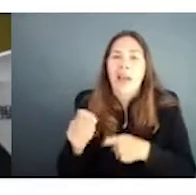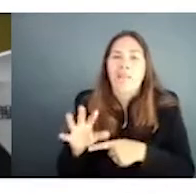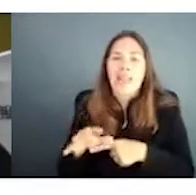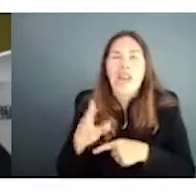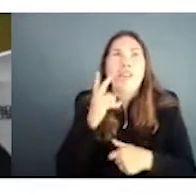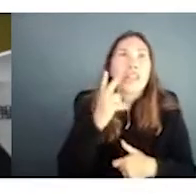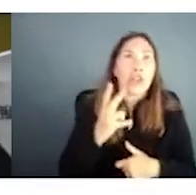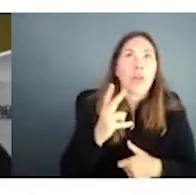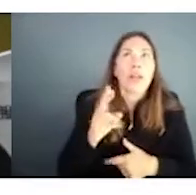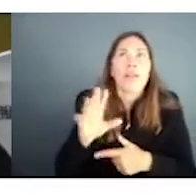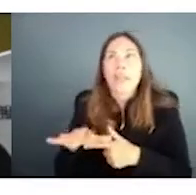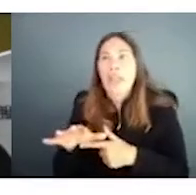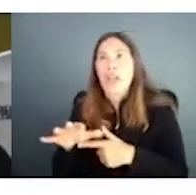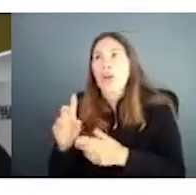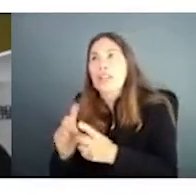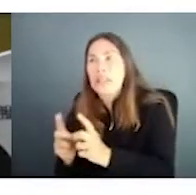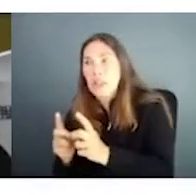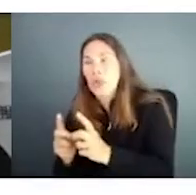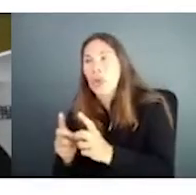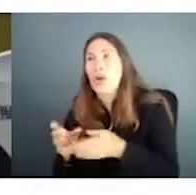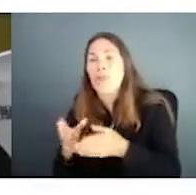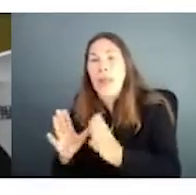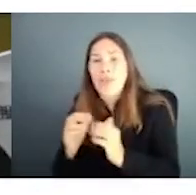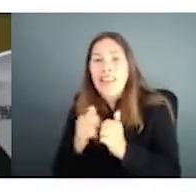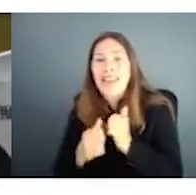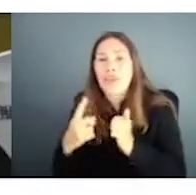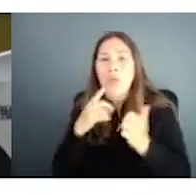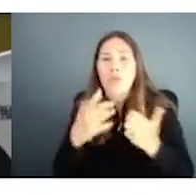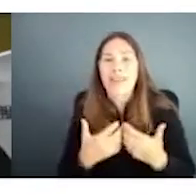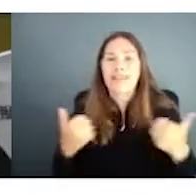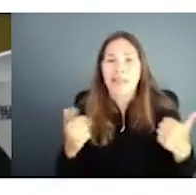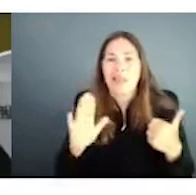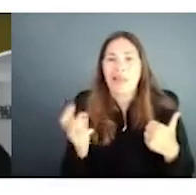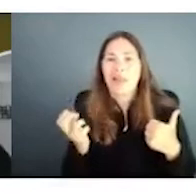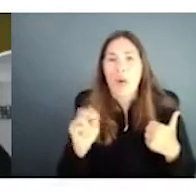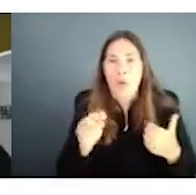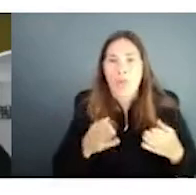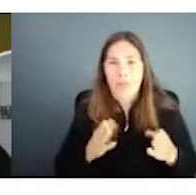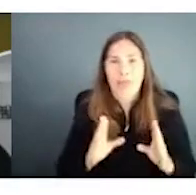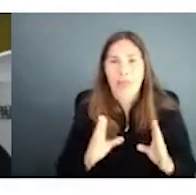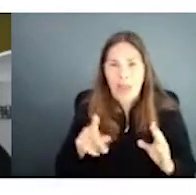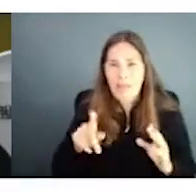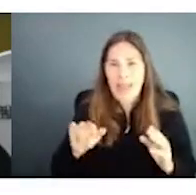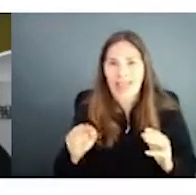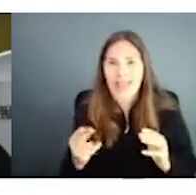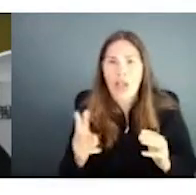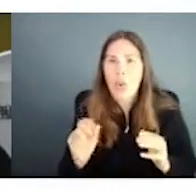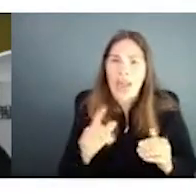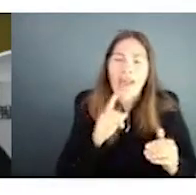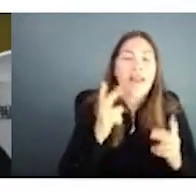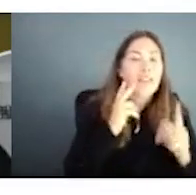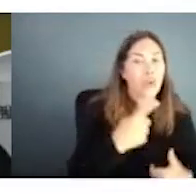visual, video, and digital to be a pathway, each one would be broken out into its own pathway. So there would be Visual 1,